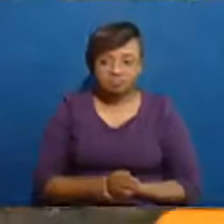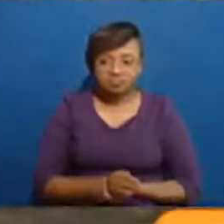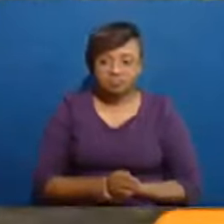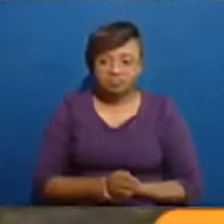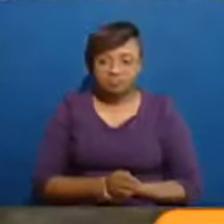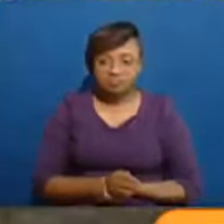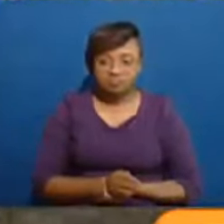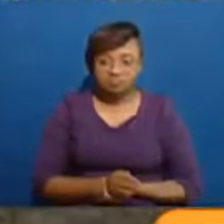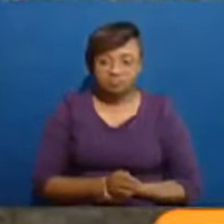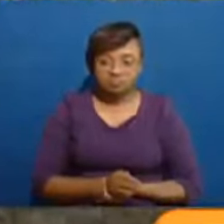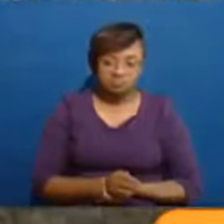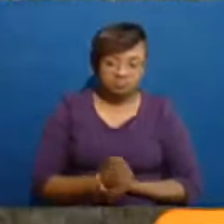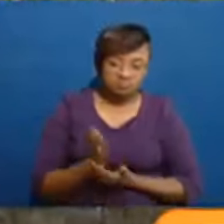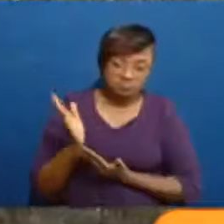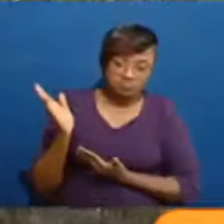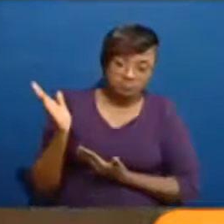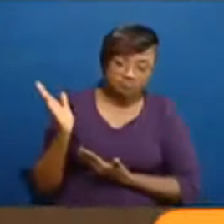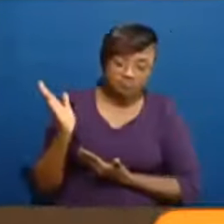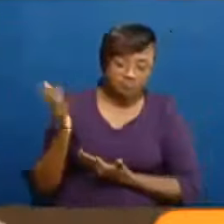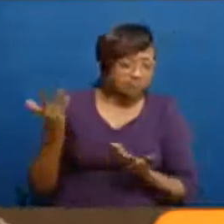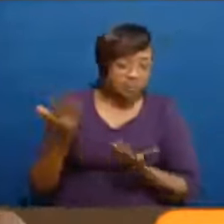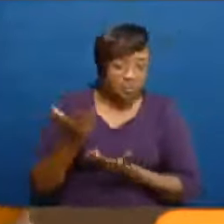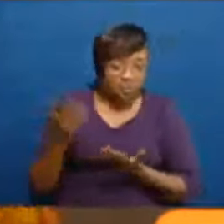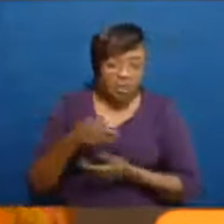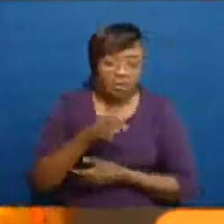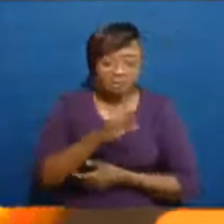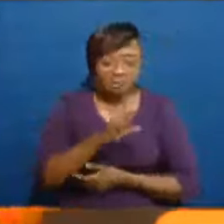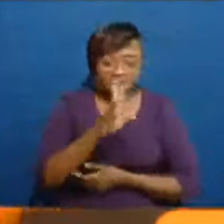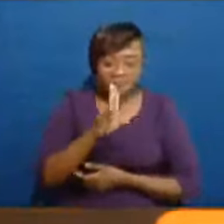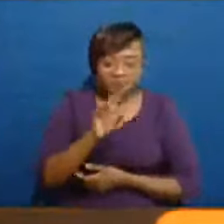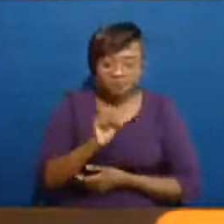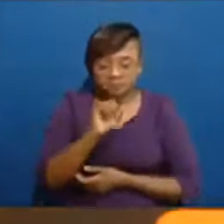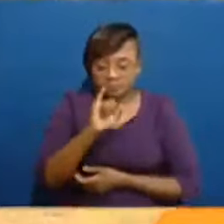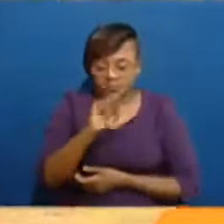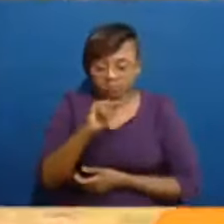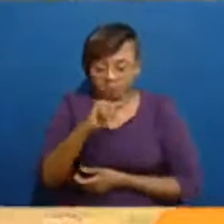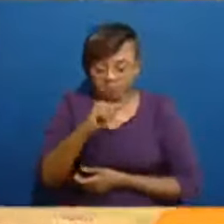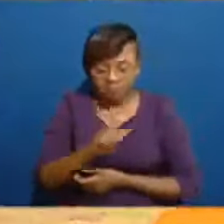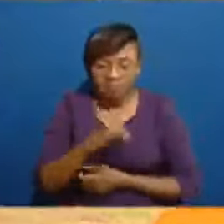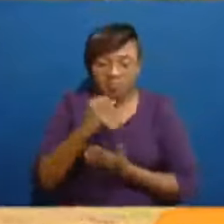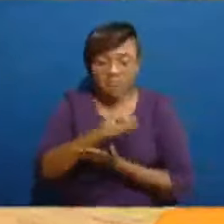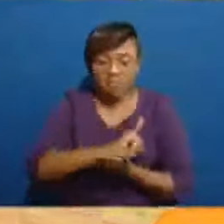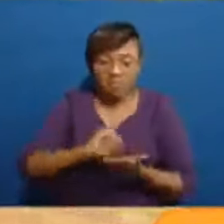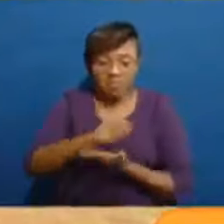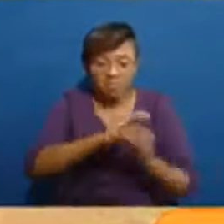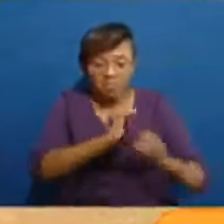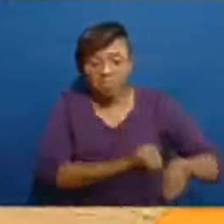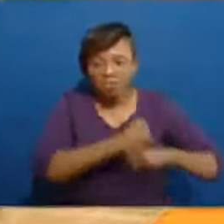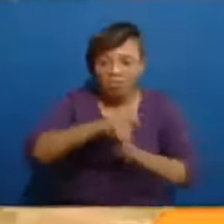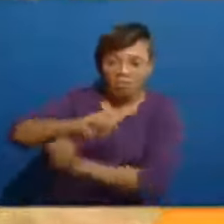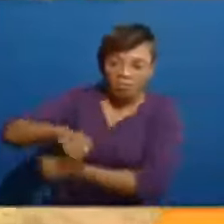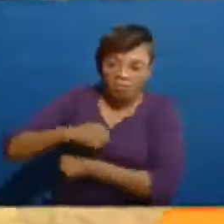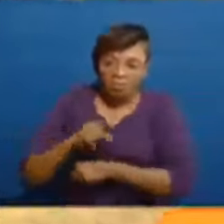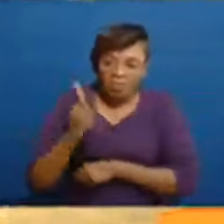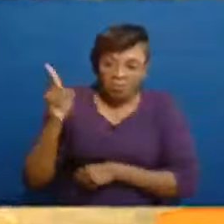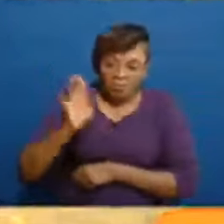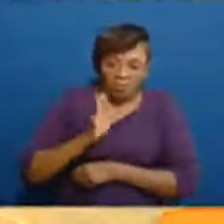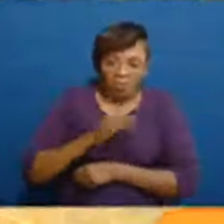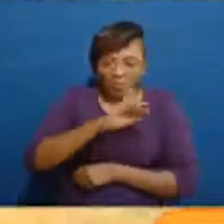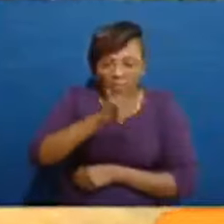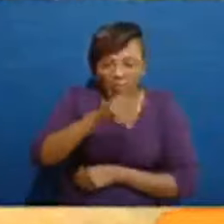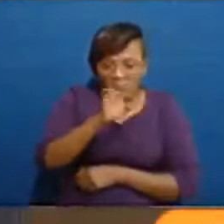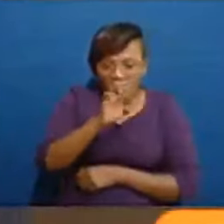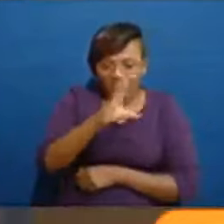Scenes witnessed at Kamasengri village, Rusinga Island in Homa Bay County. Jacinta Onyango, mother